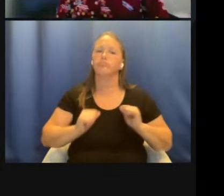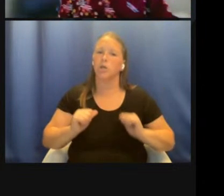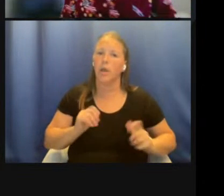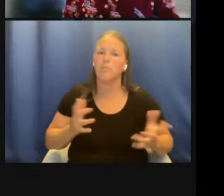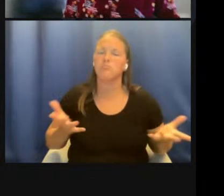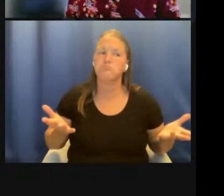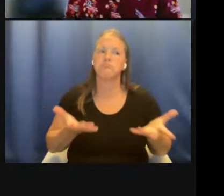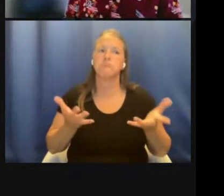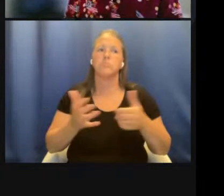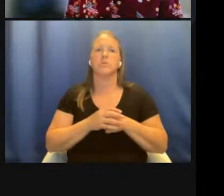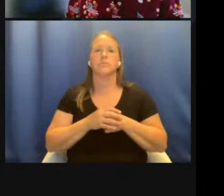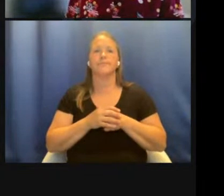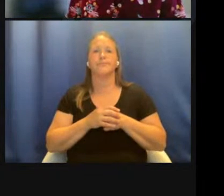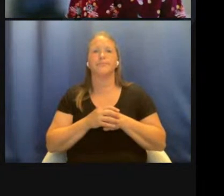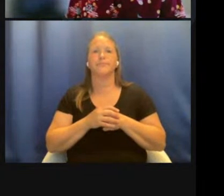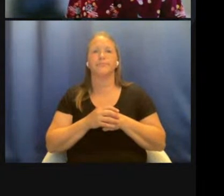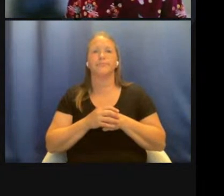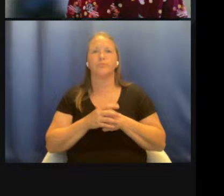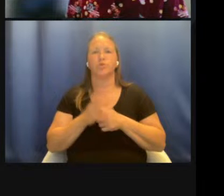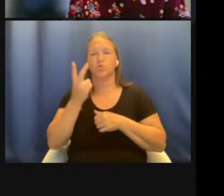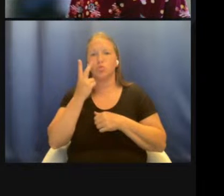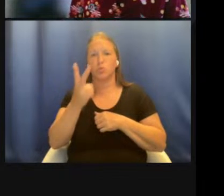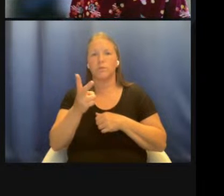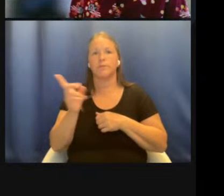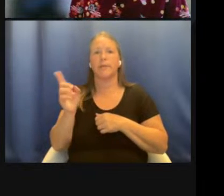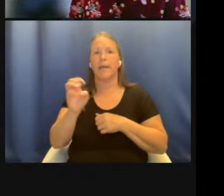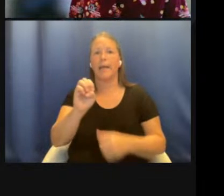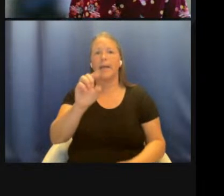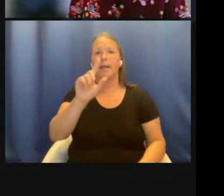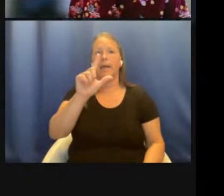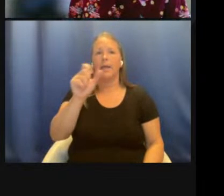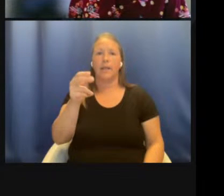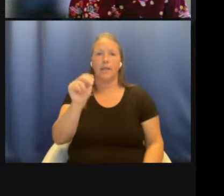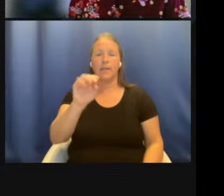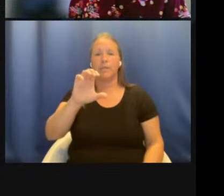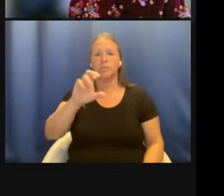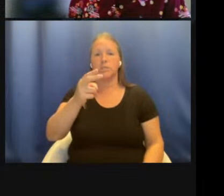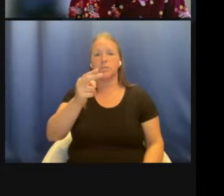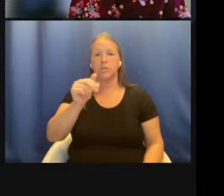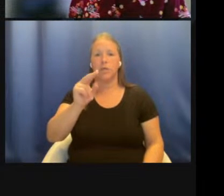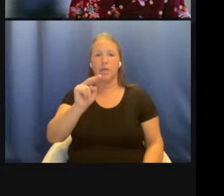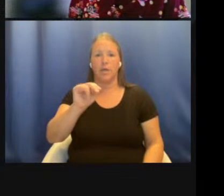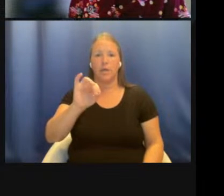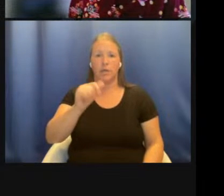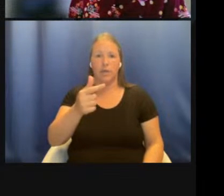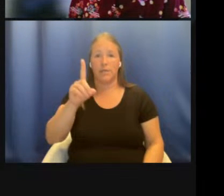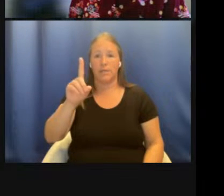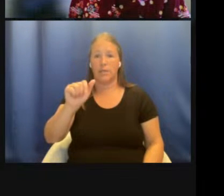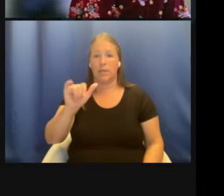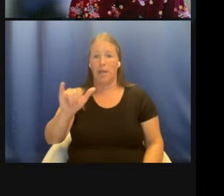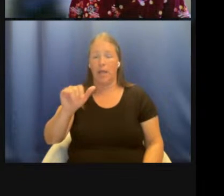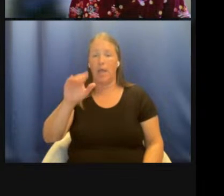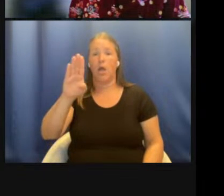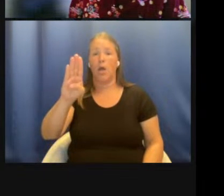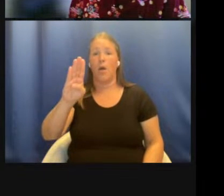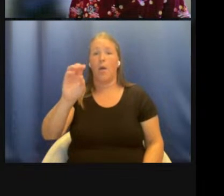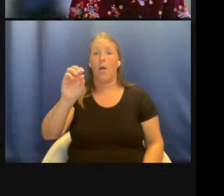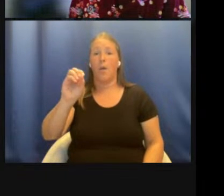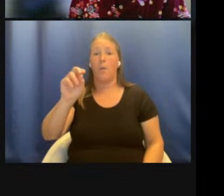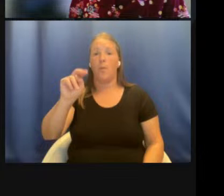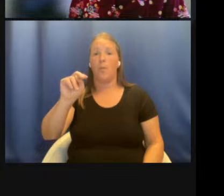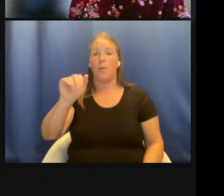later in life, Ellen Channing Day Bonaparte. It is possible she has included laces passed down